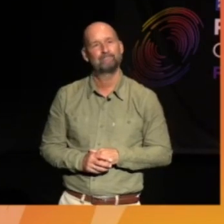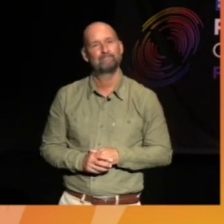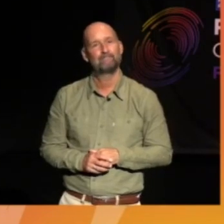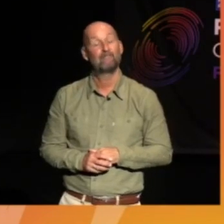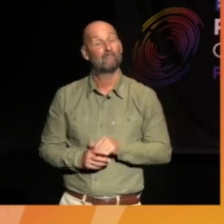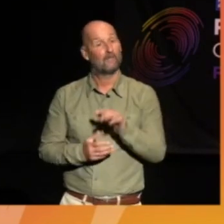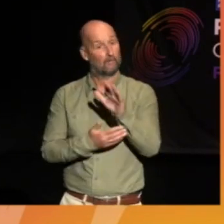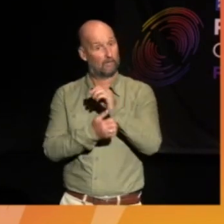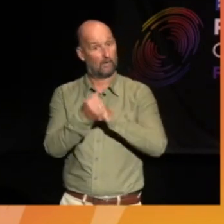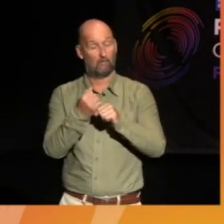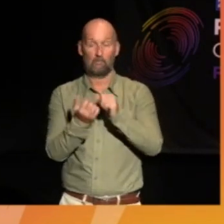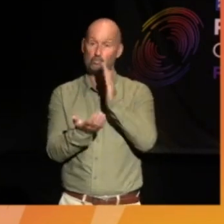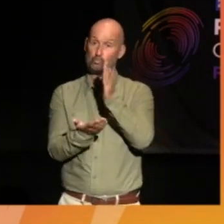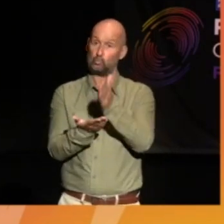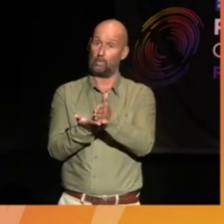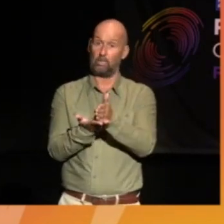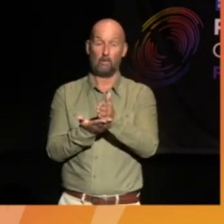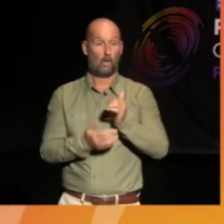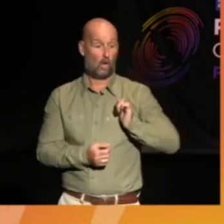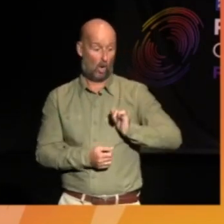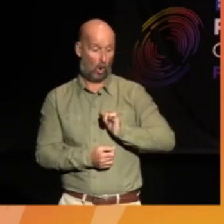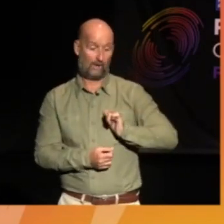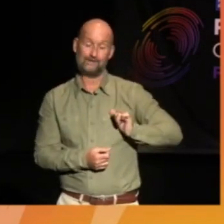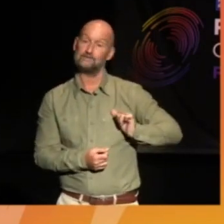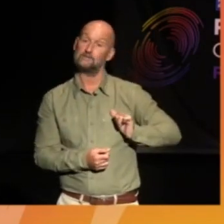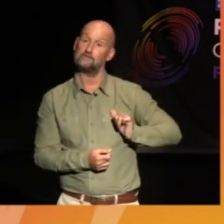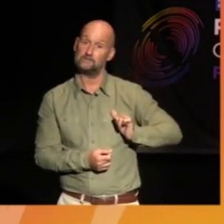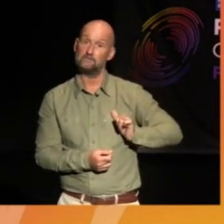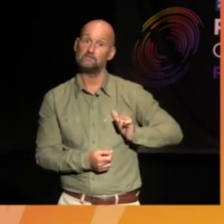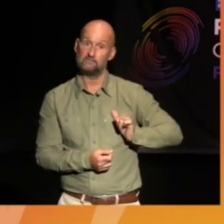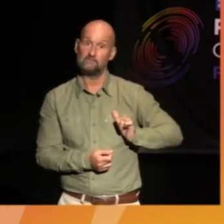truthful, honest, if somebody is